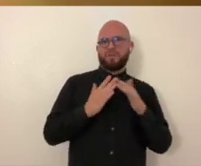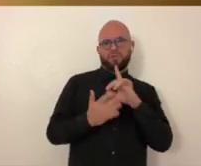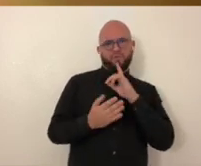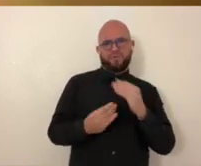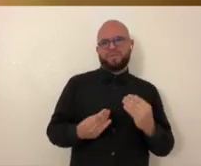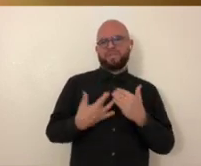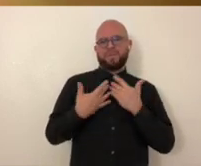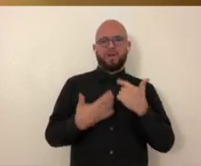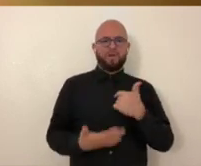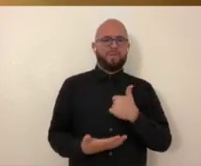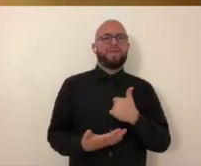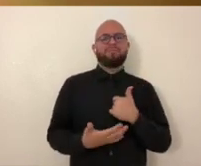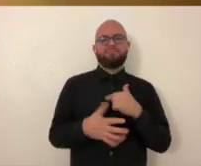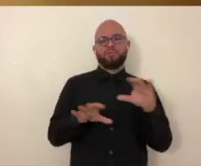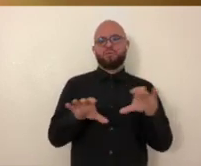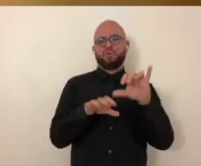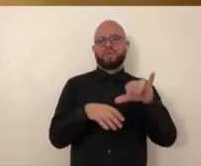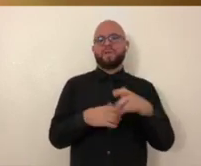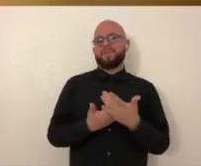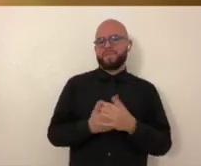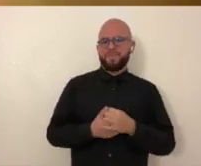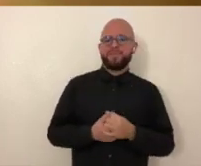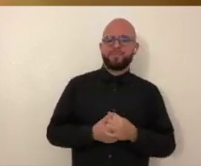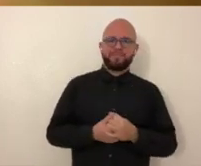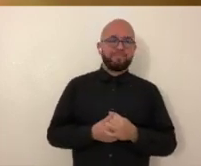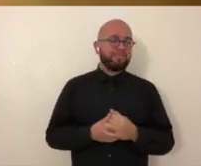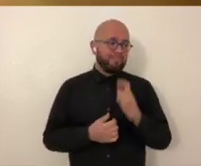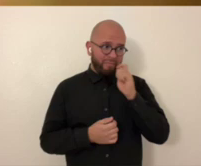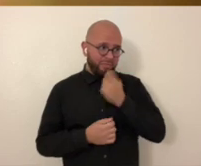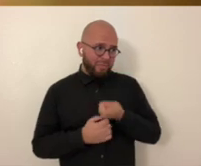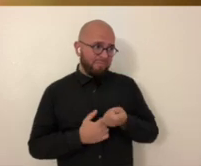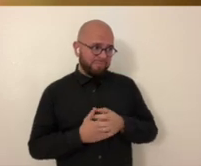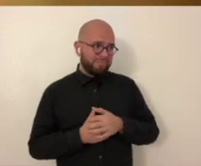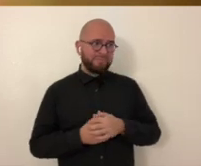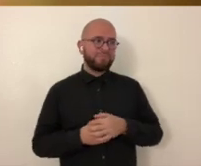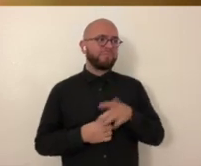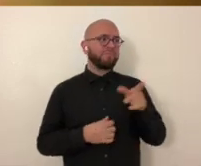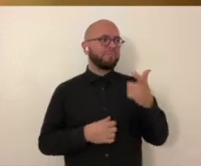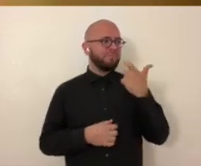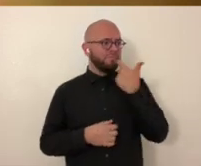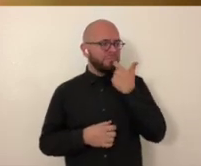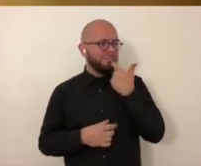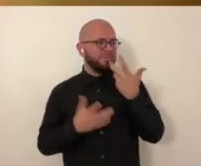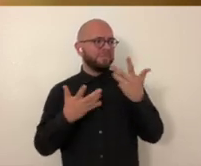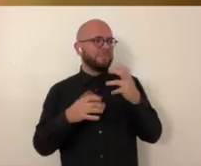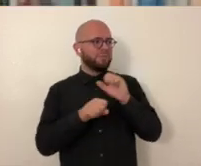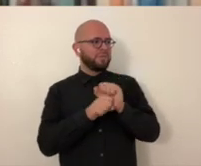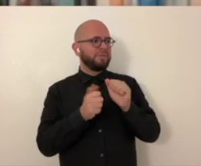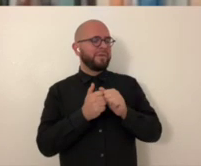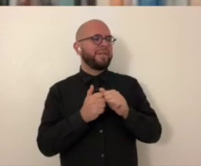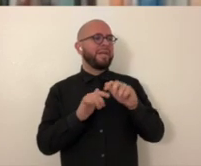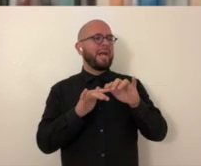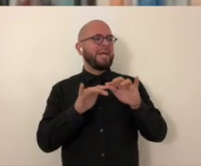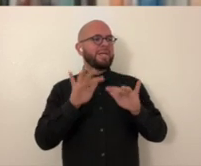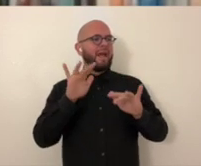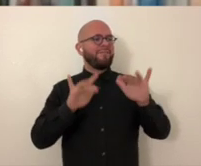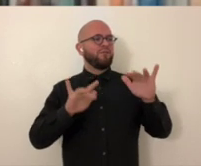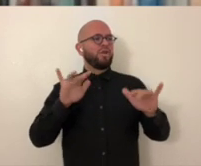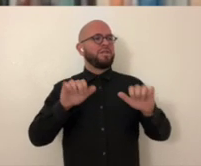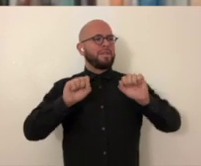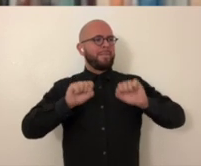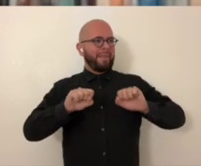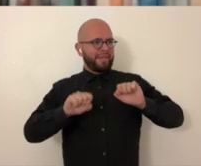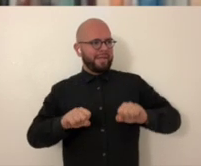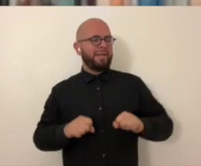media, following the community has really inspired me to do that. It's really neat.